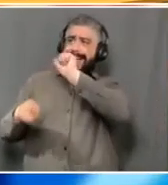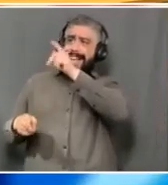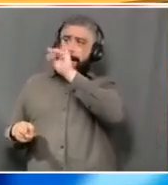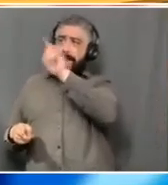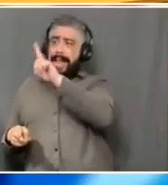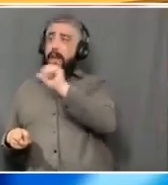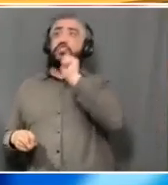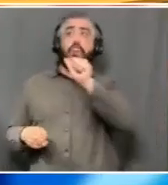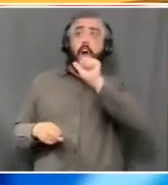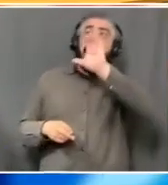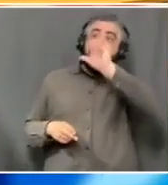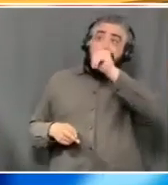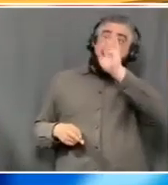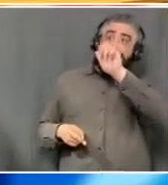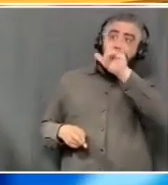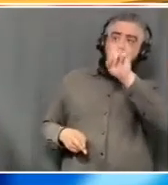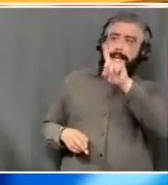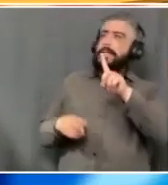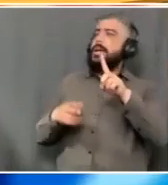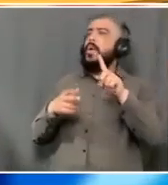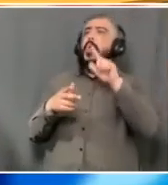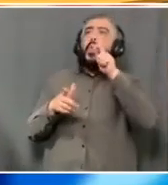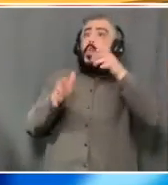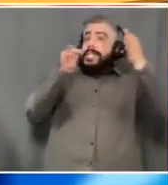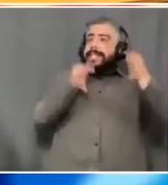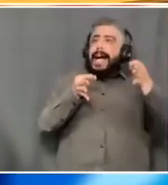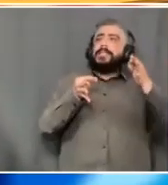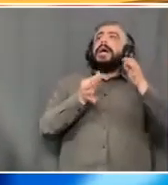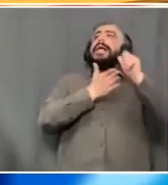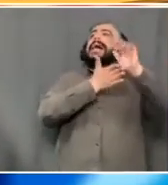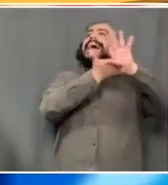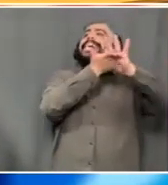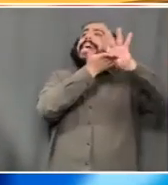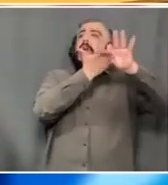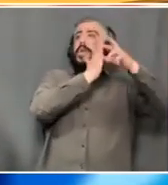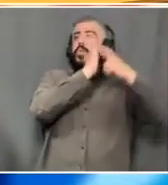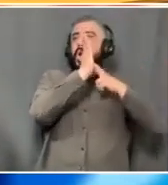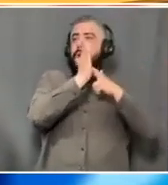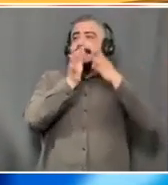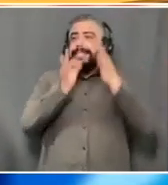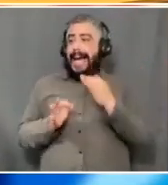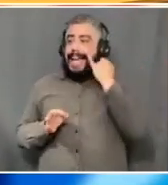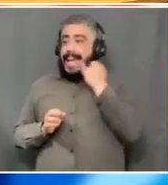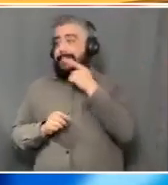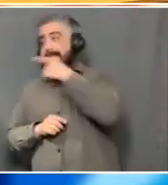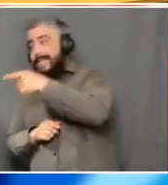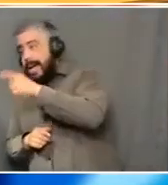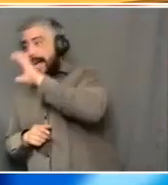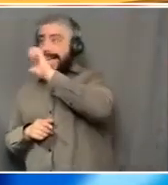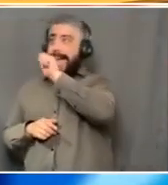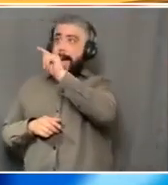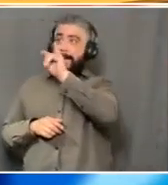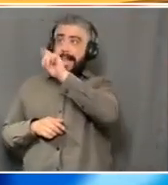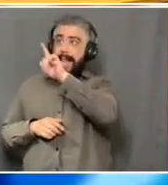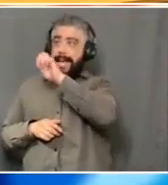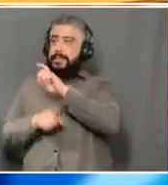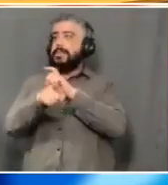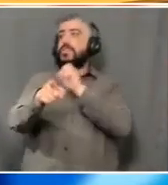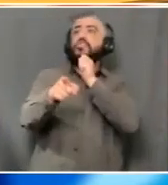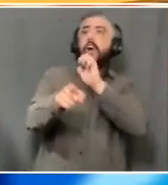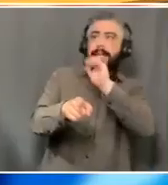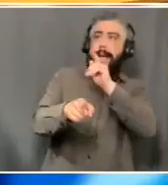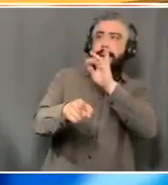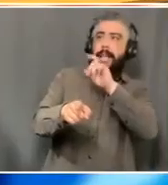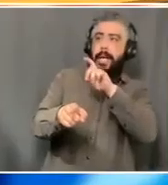governed by accounting rules. The accounting rules determines whether it's capitalized or non-capitalized, and there were some recent